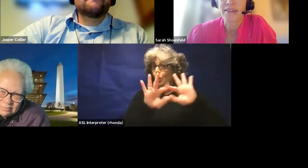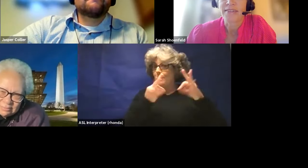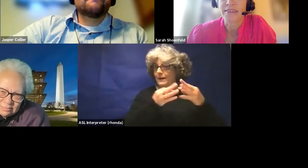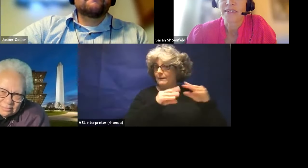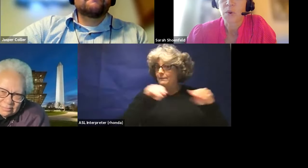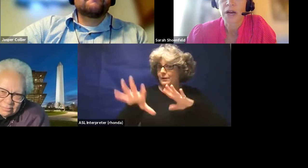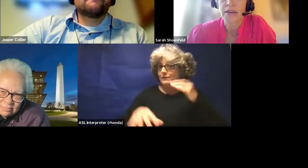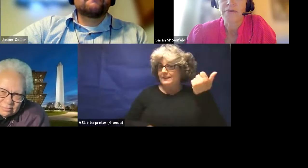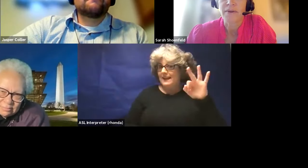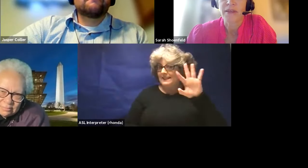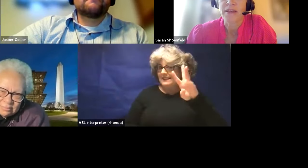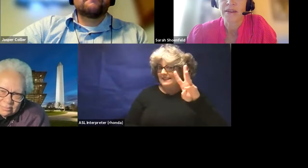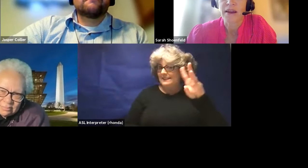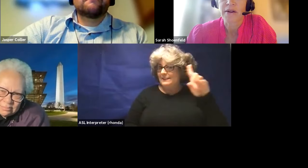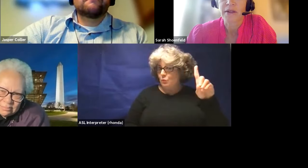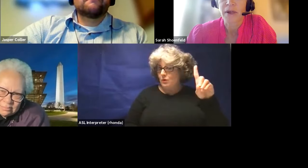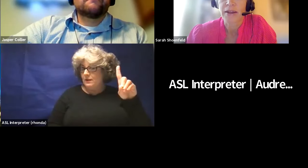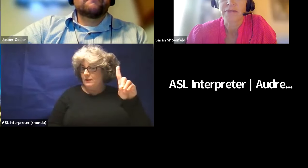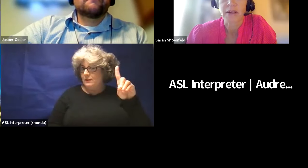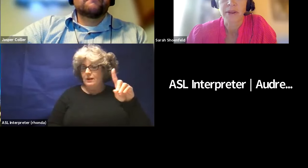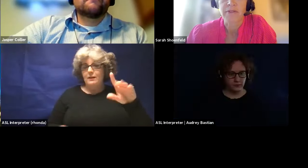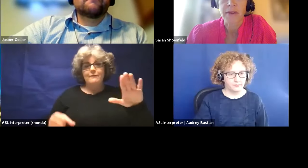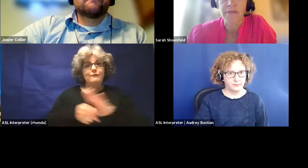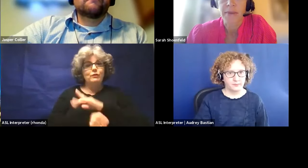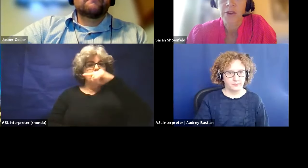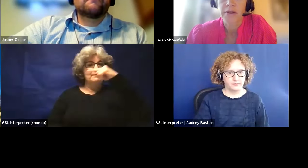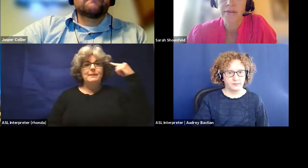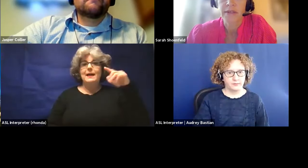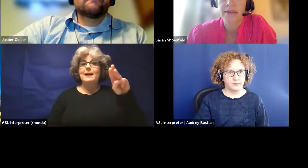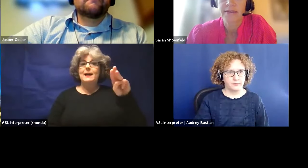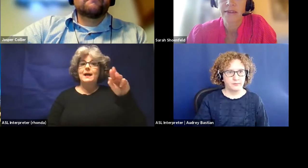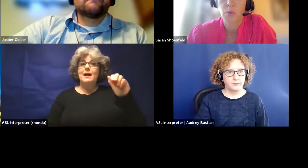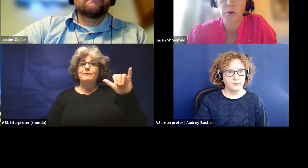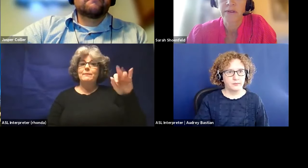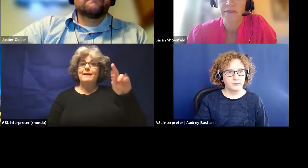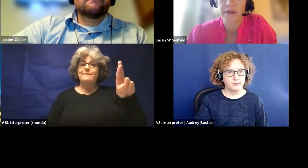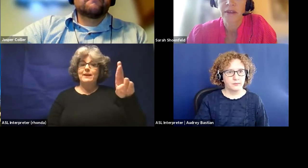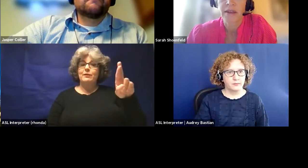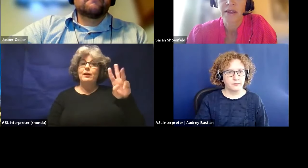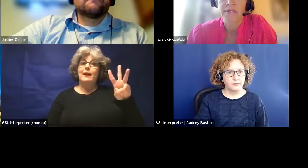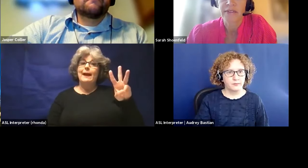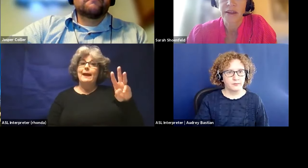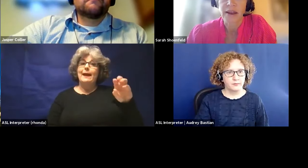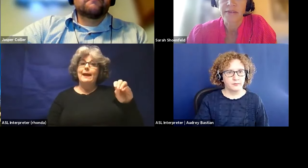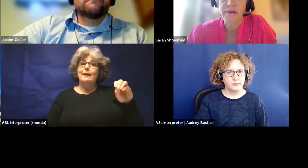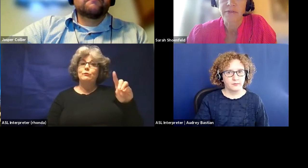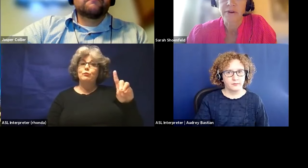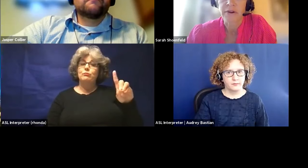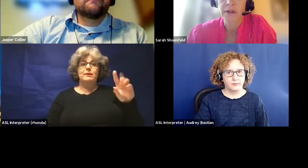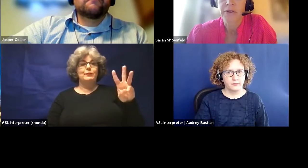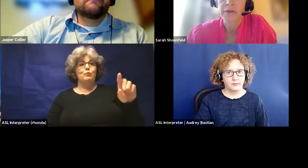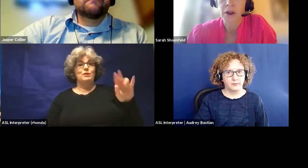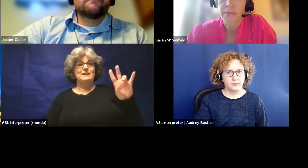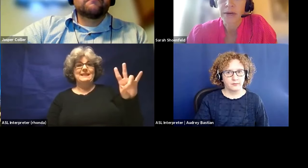in 1961 from the entirely Black development of Mayfair Mansions in DC's Ward 7, east of the Anacostia